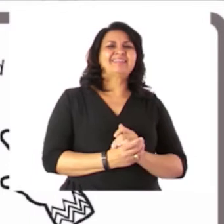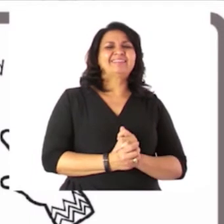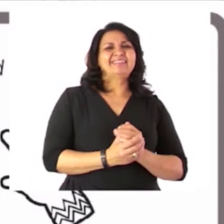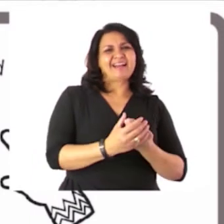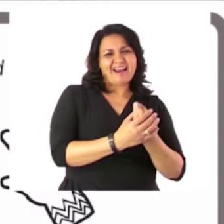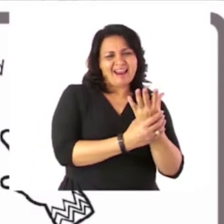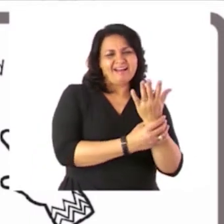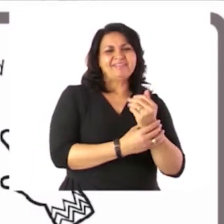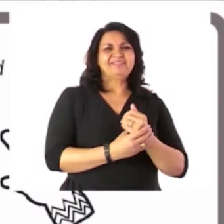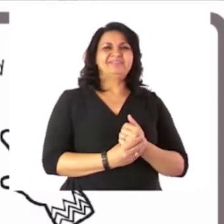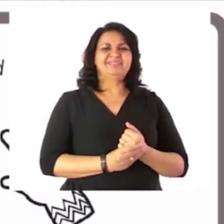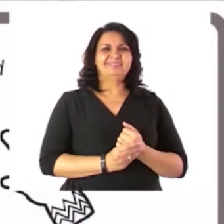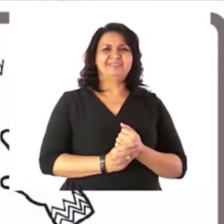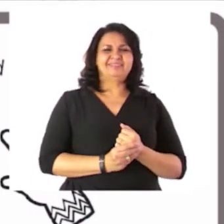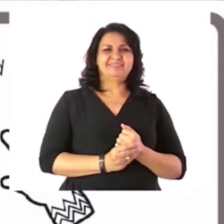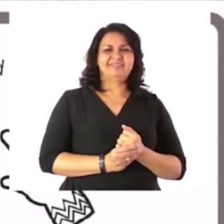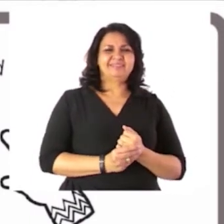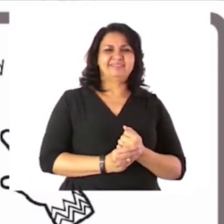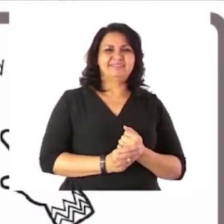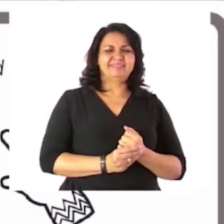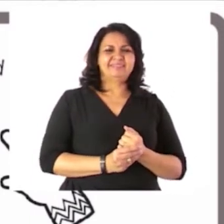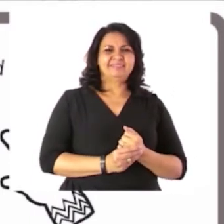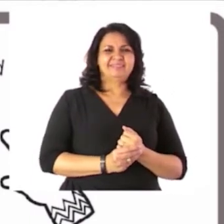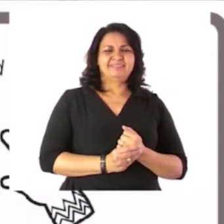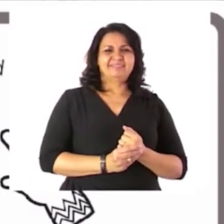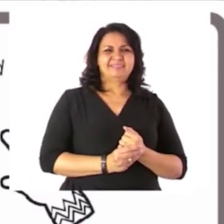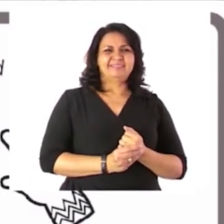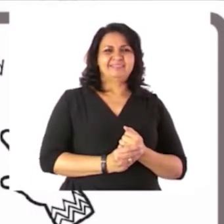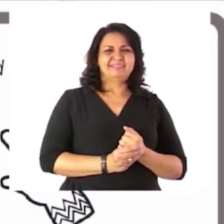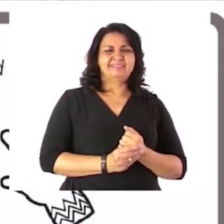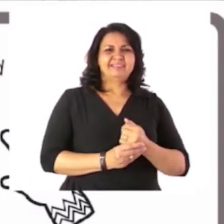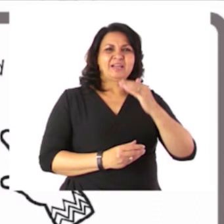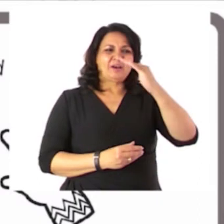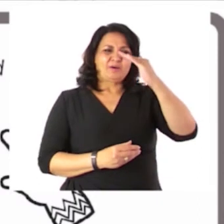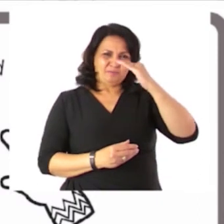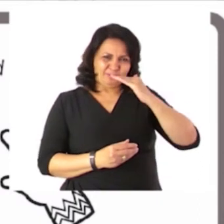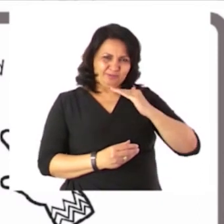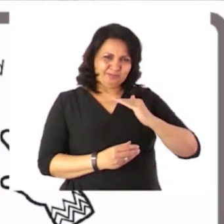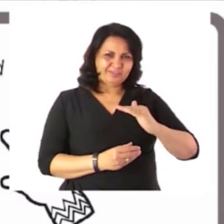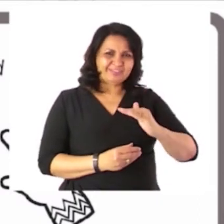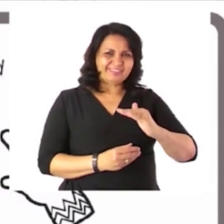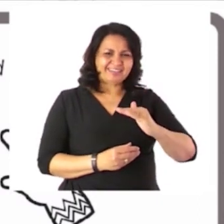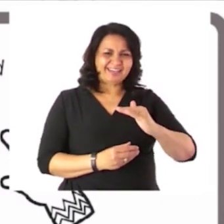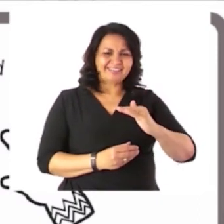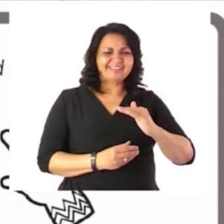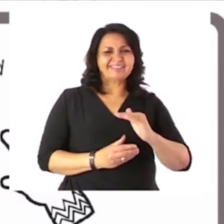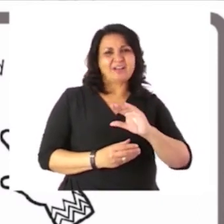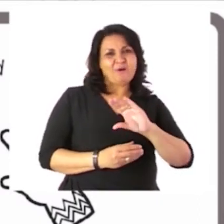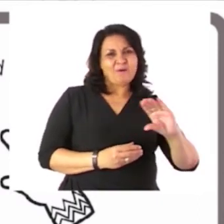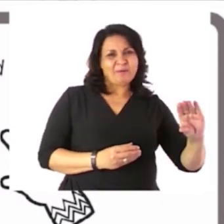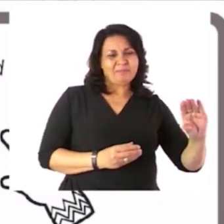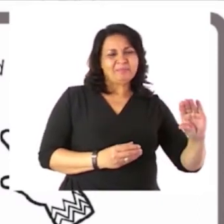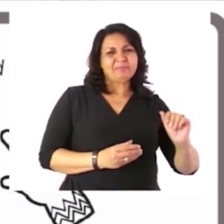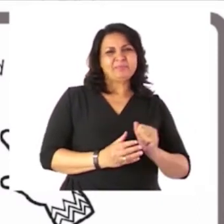Wonderful. Thank you so much. That's correct. Can we now move on to the next column?